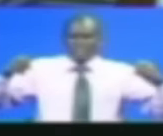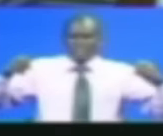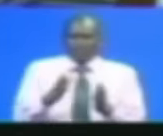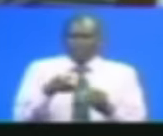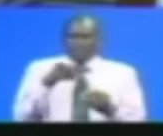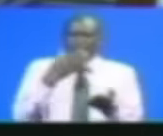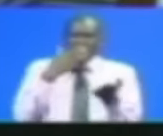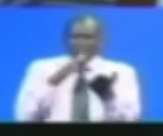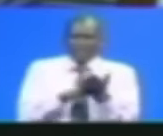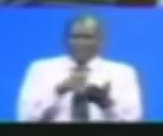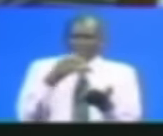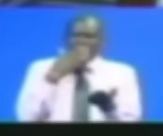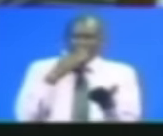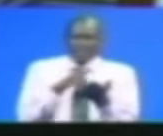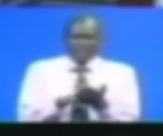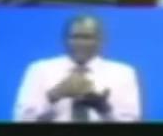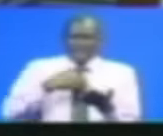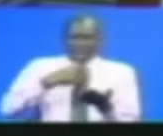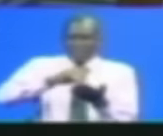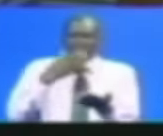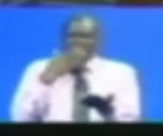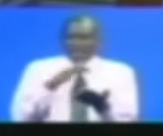letter I signed,